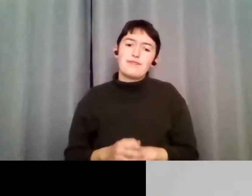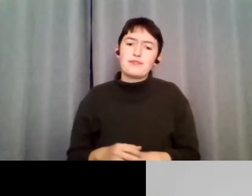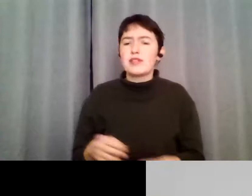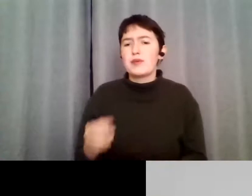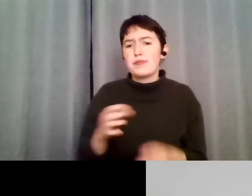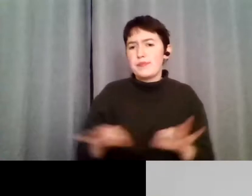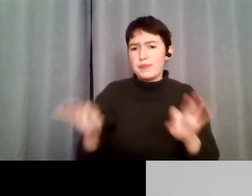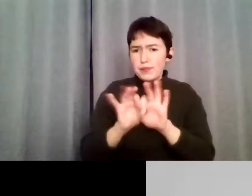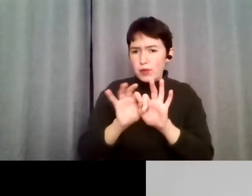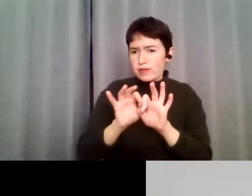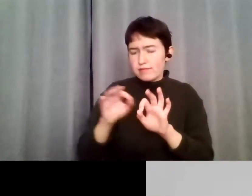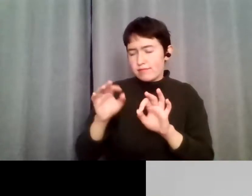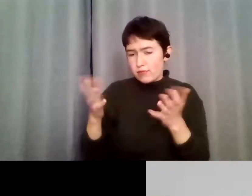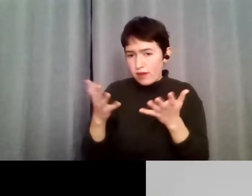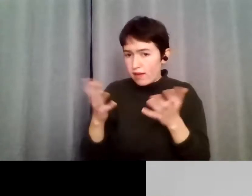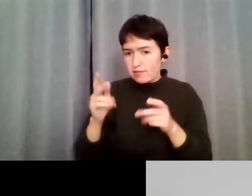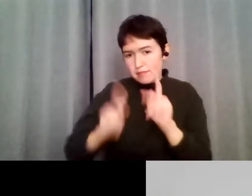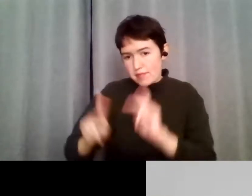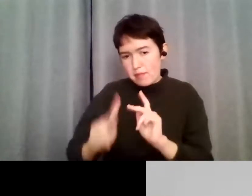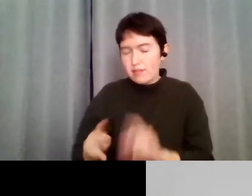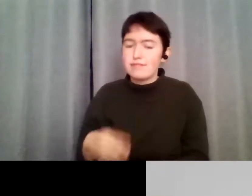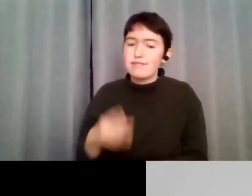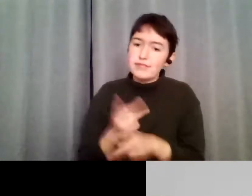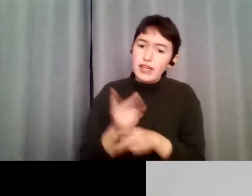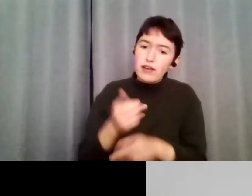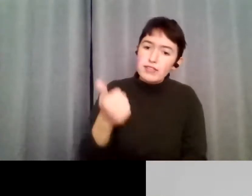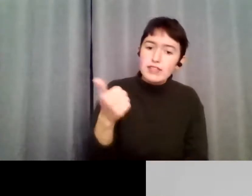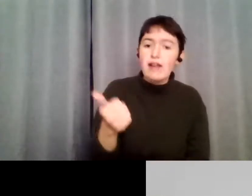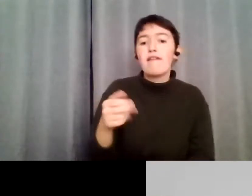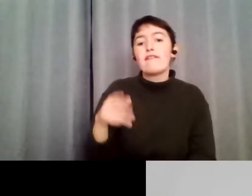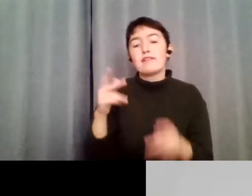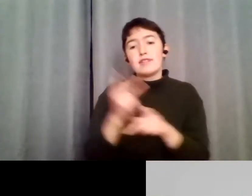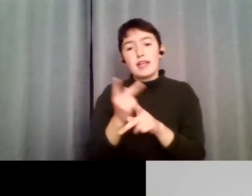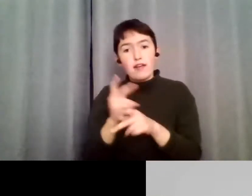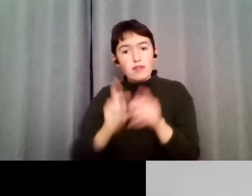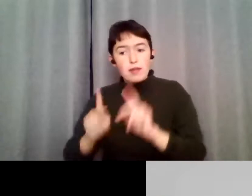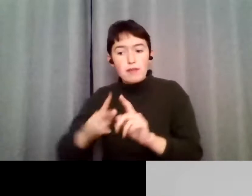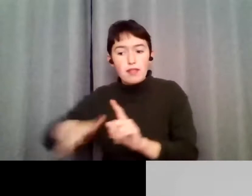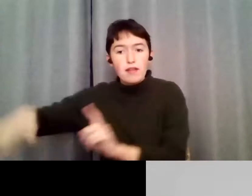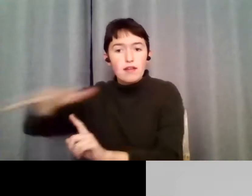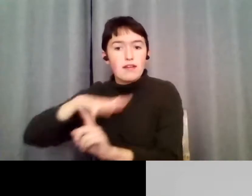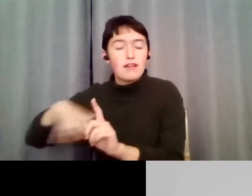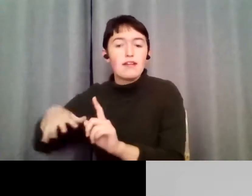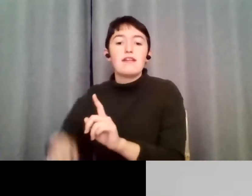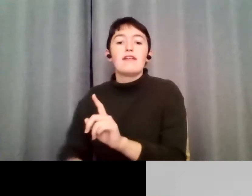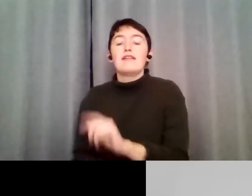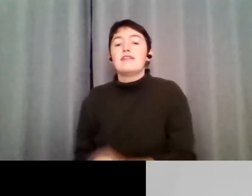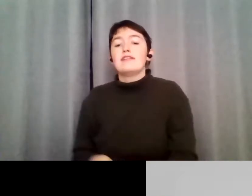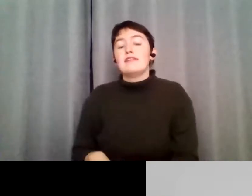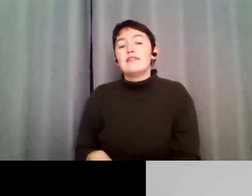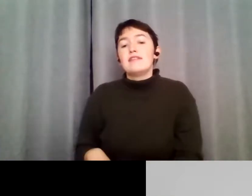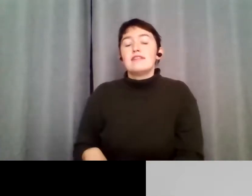So take care of yourselves and take care of the people around you, and that's sort of something that's